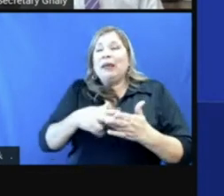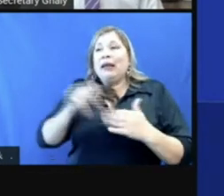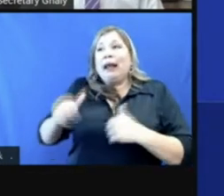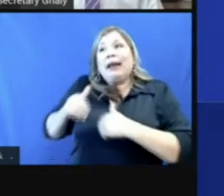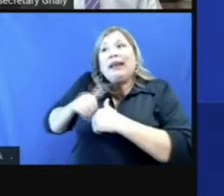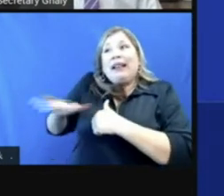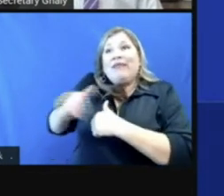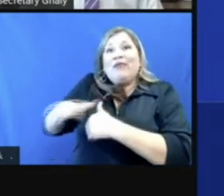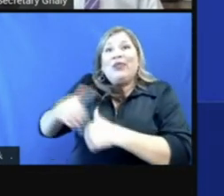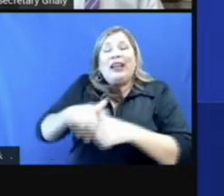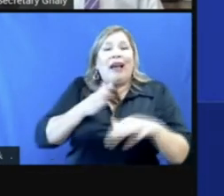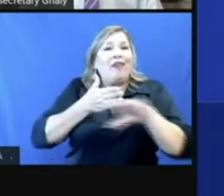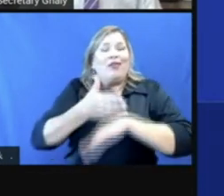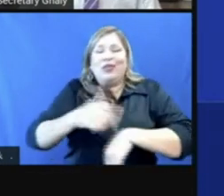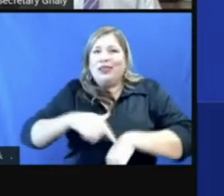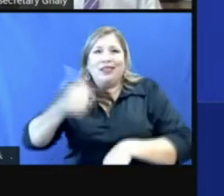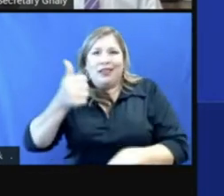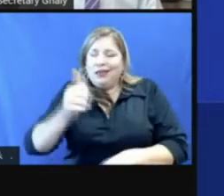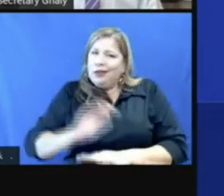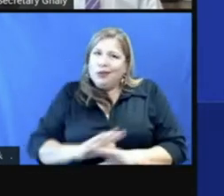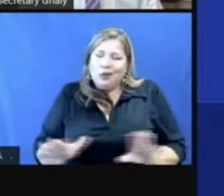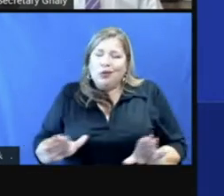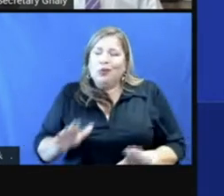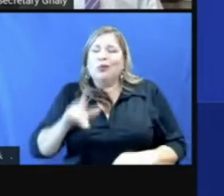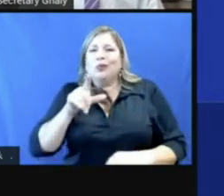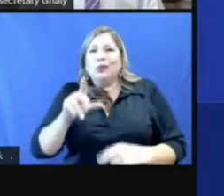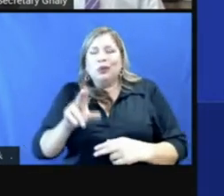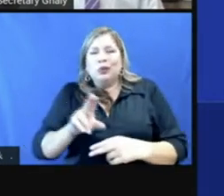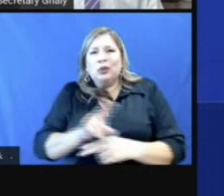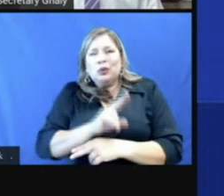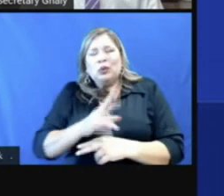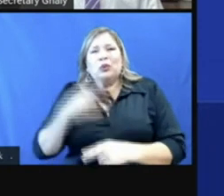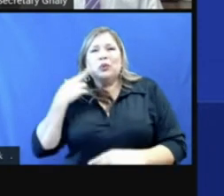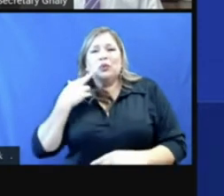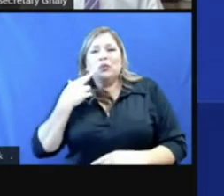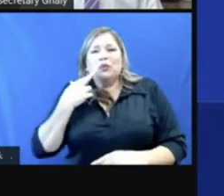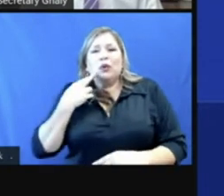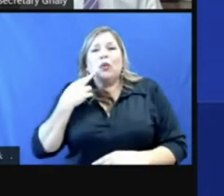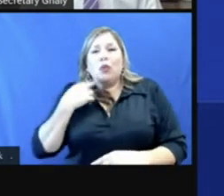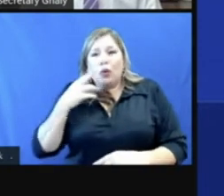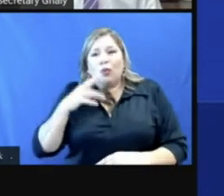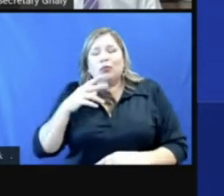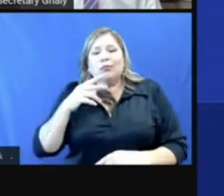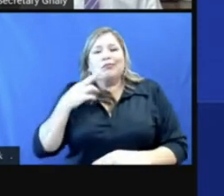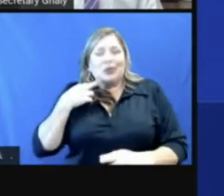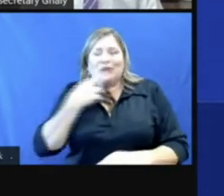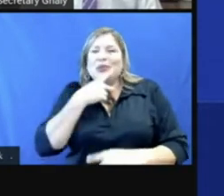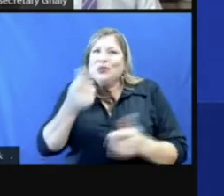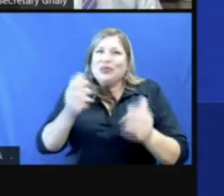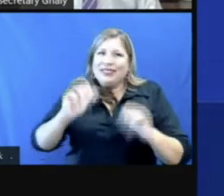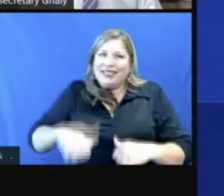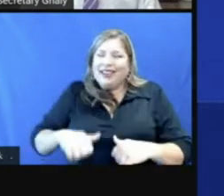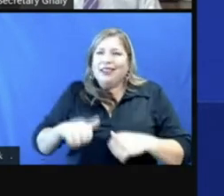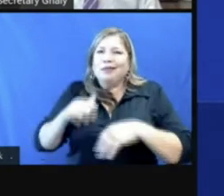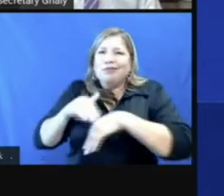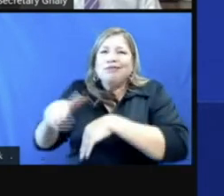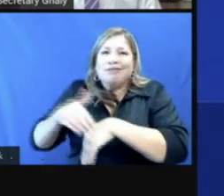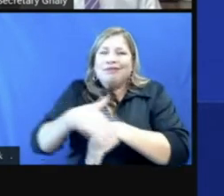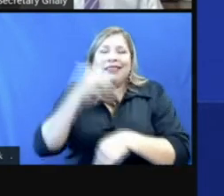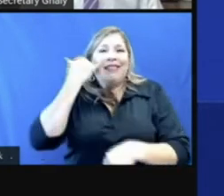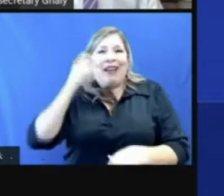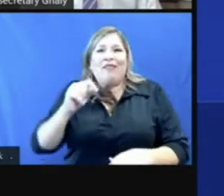in a limited way to use restaurants in that way. And for all you restaurant operators and owners, that's certainly